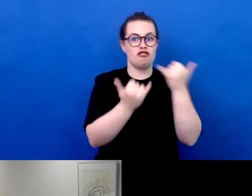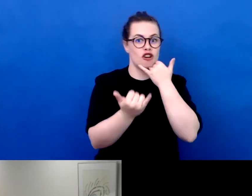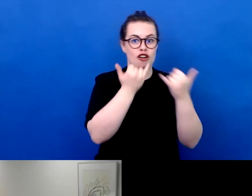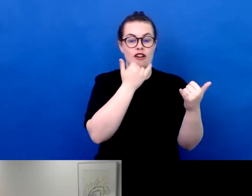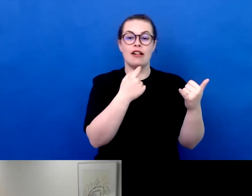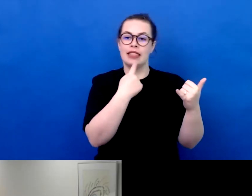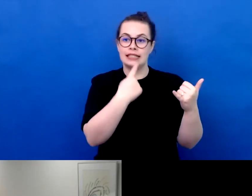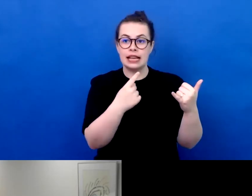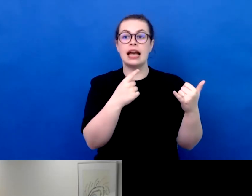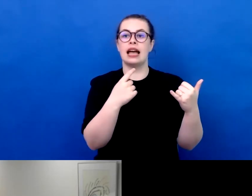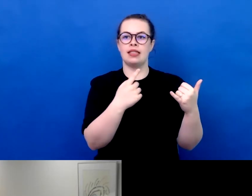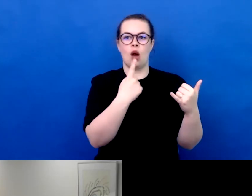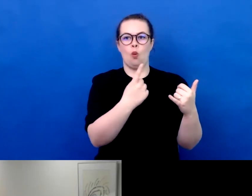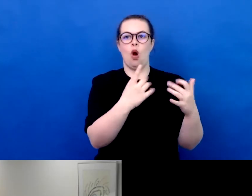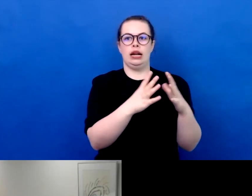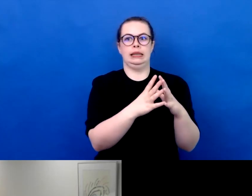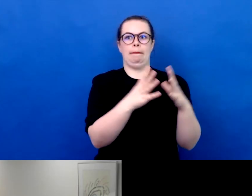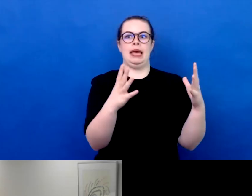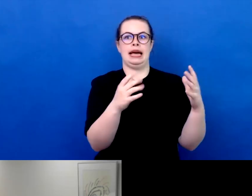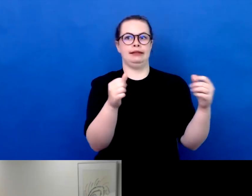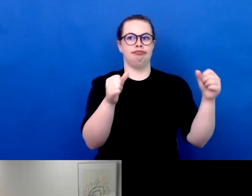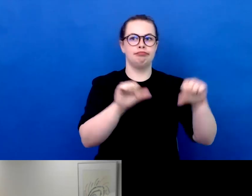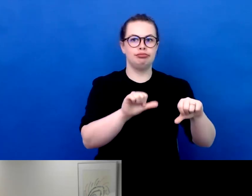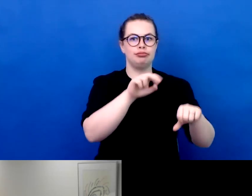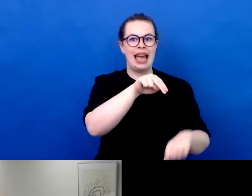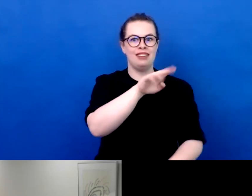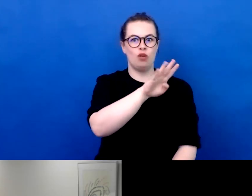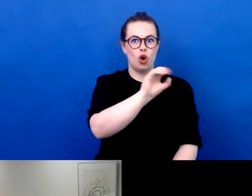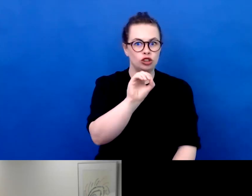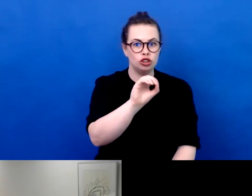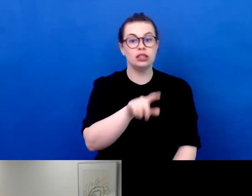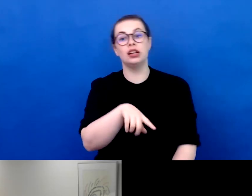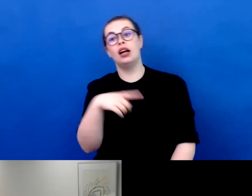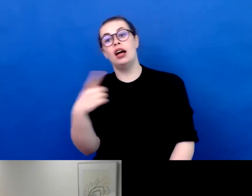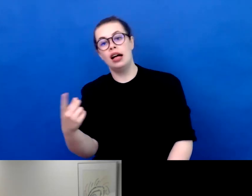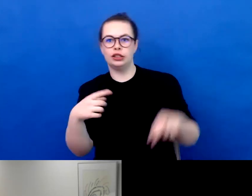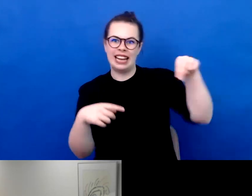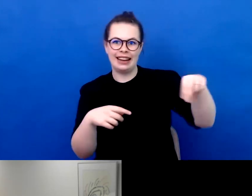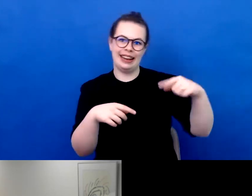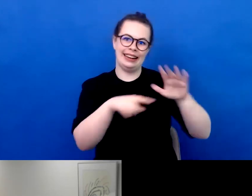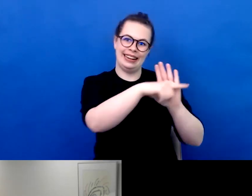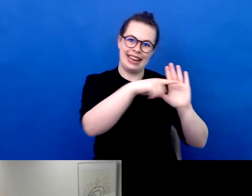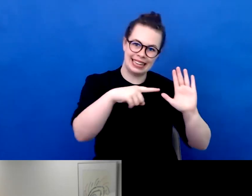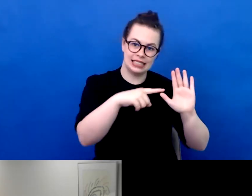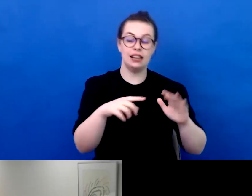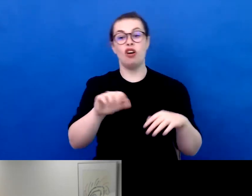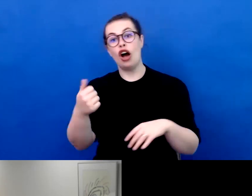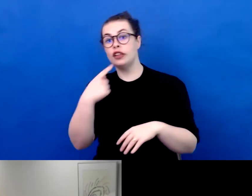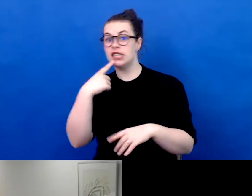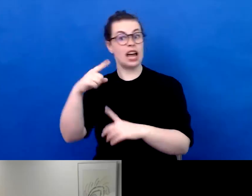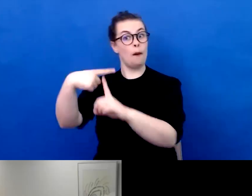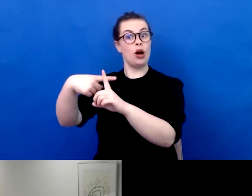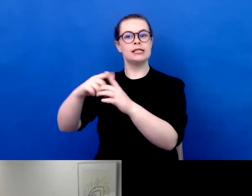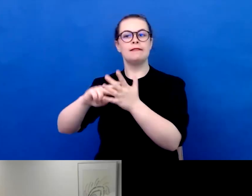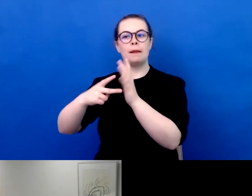group, whereas others elicit a P600 effect, aka positively dominant group. I'm wondering how your architecture can account